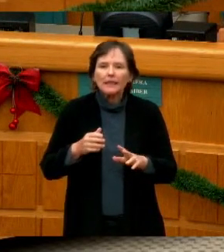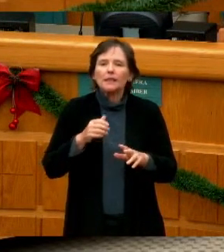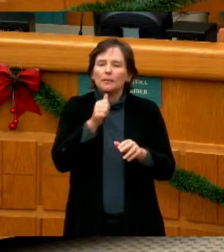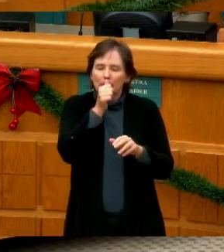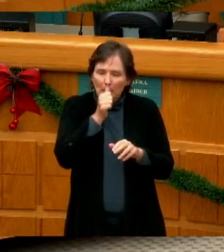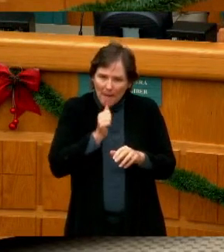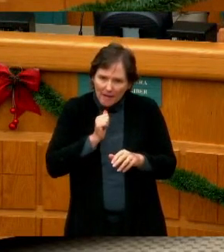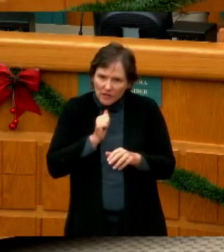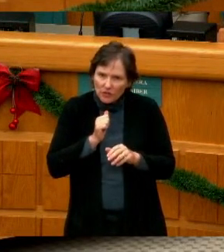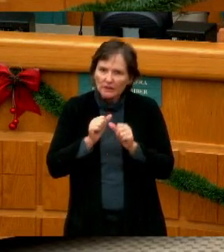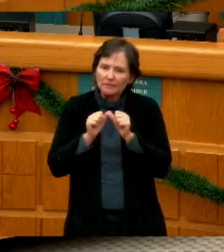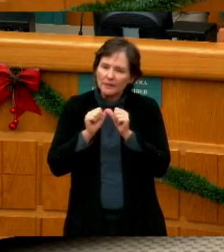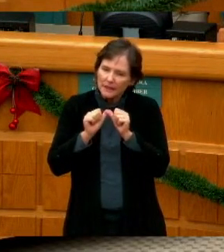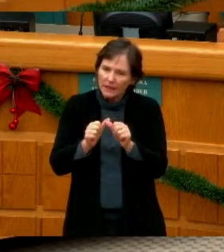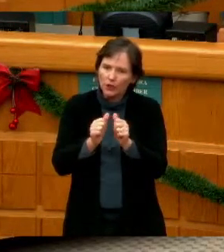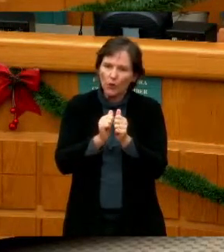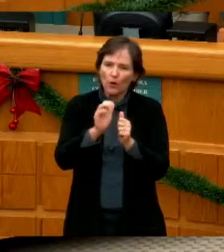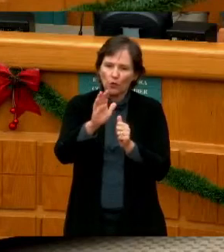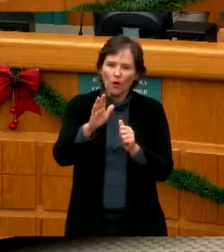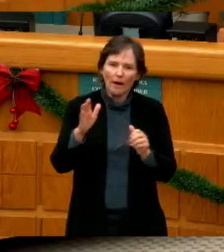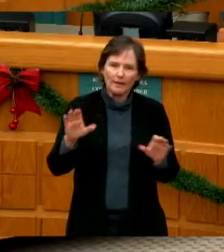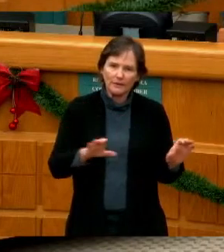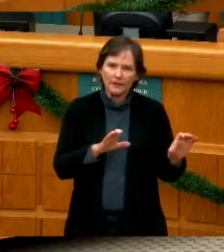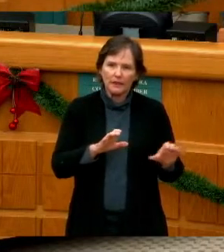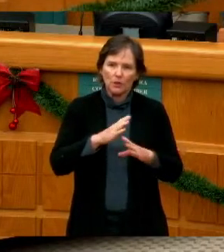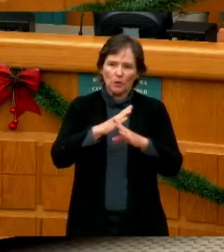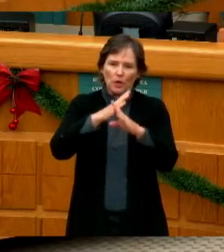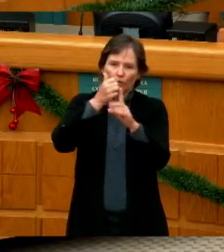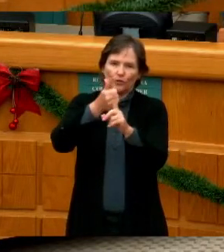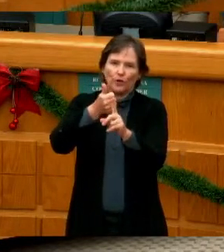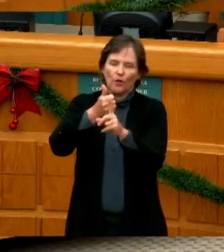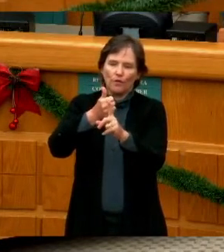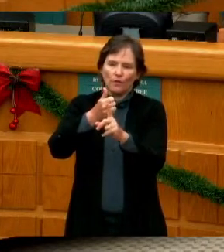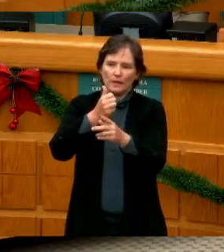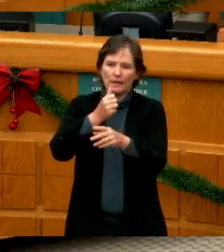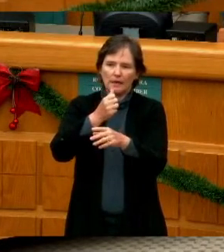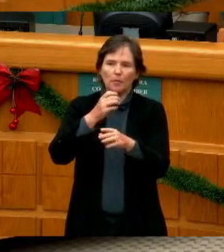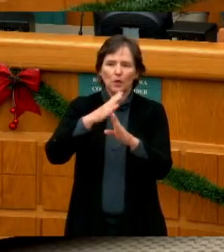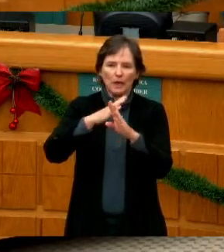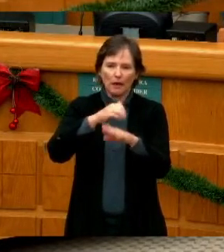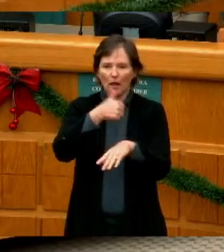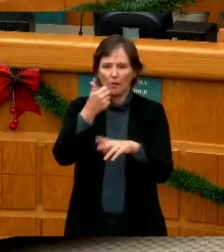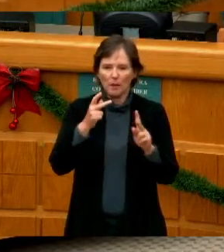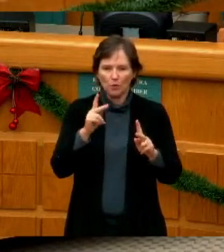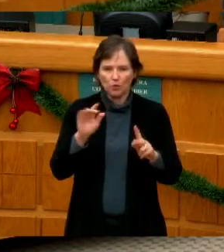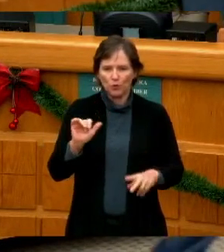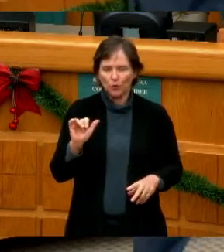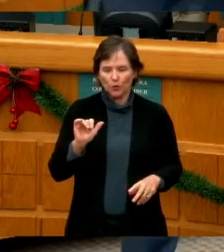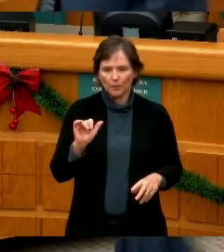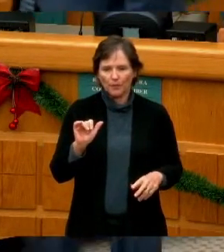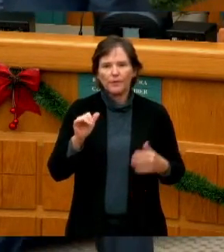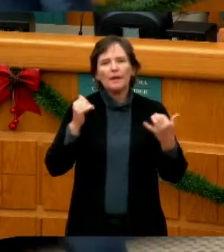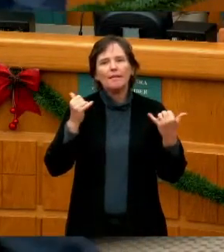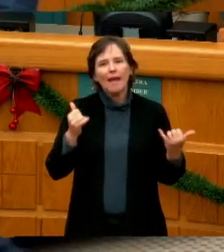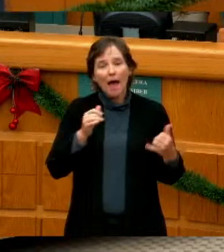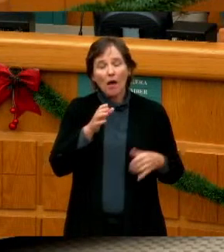stay with us. And Annette, if you'll come at this time and give them the information that you have. Thank you very much.